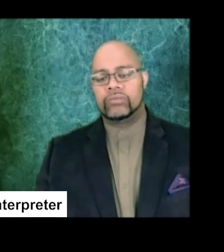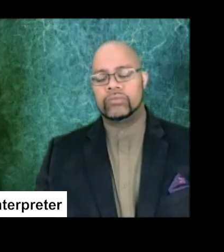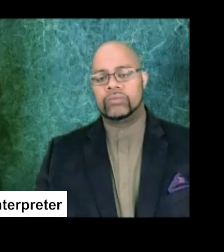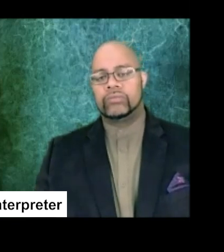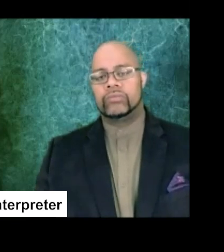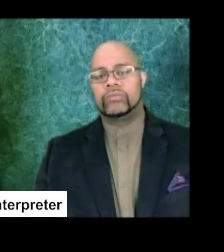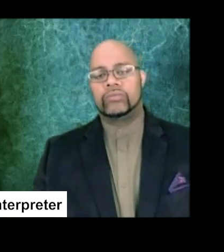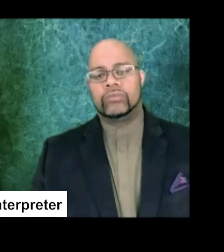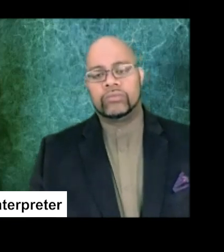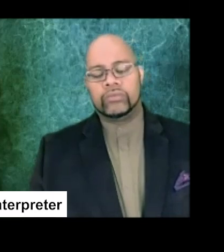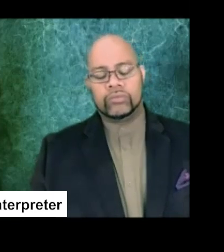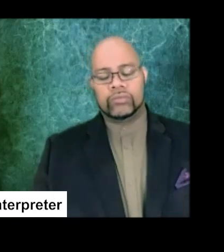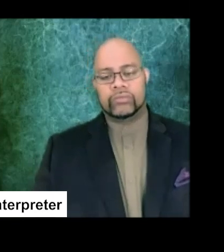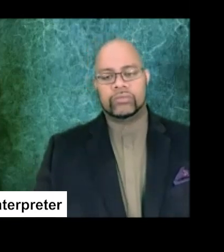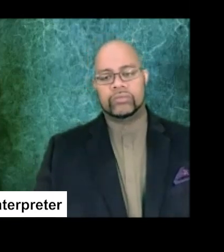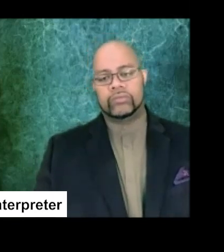the